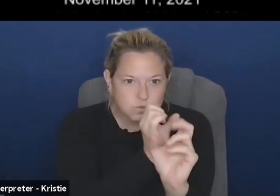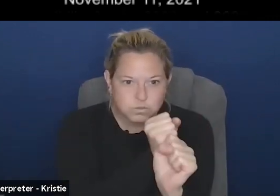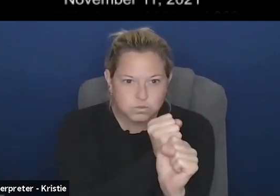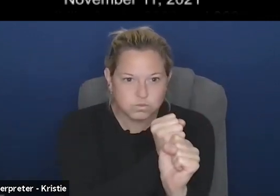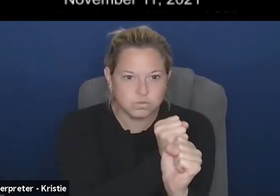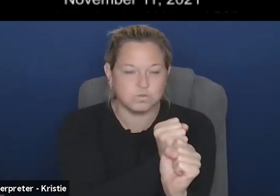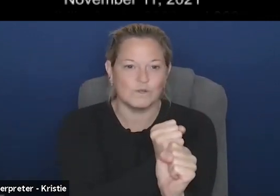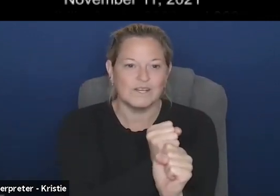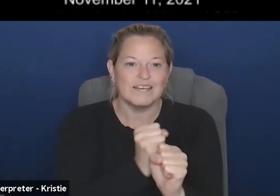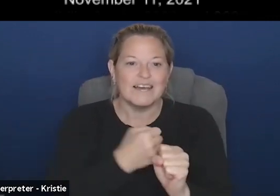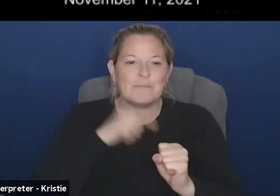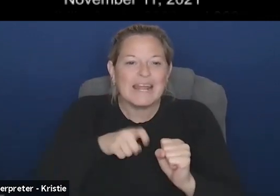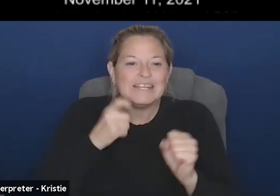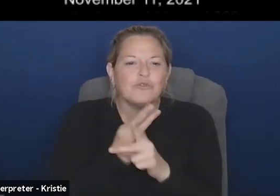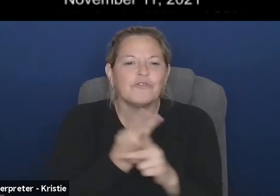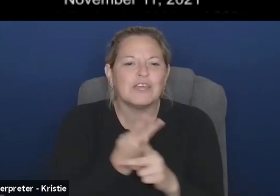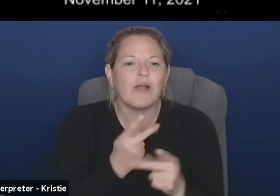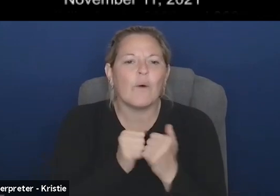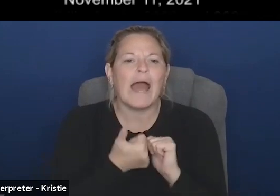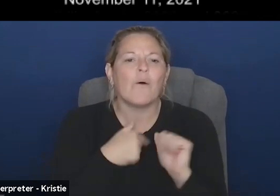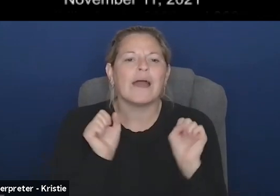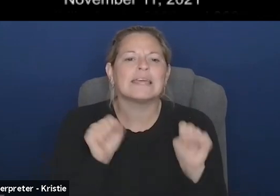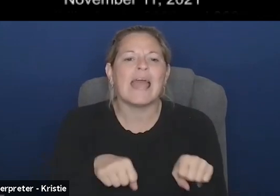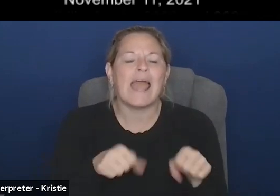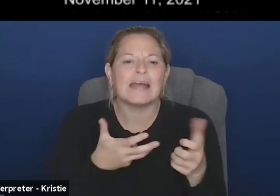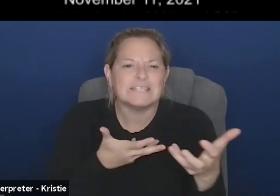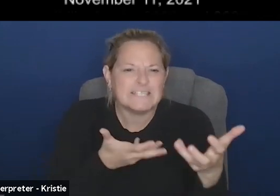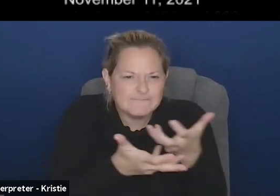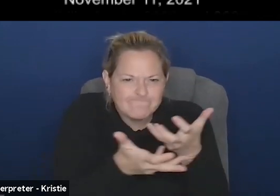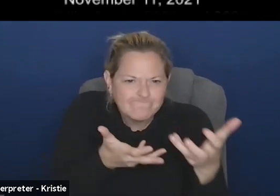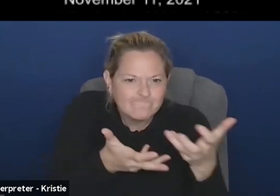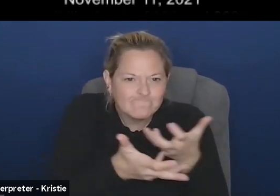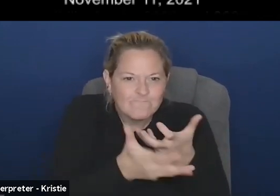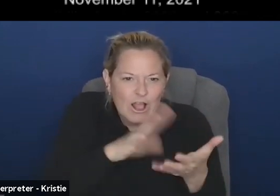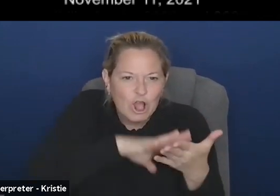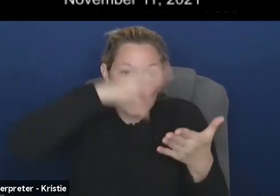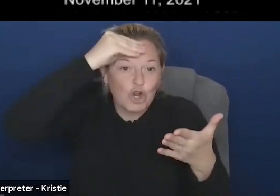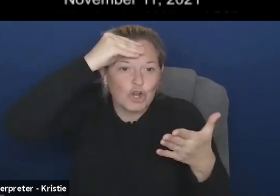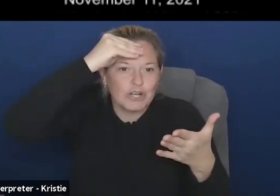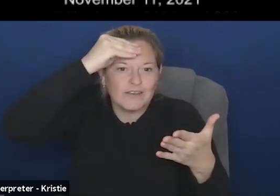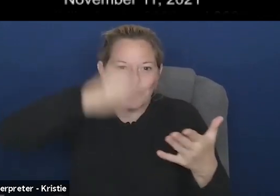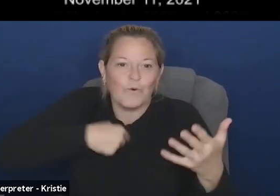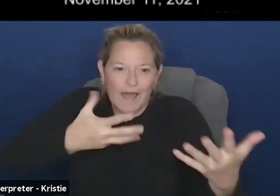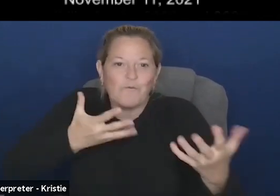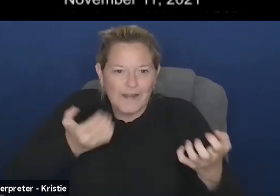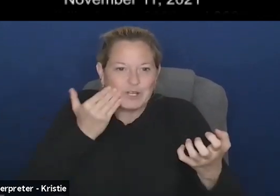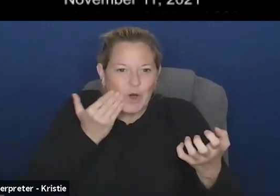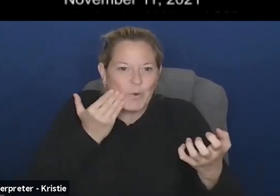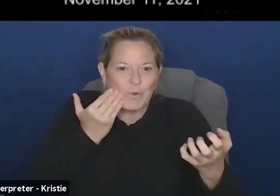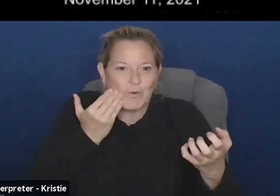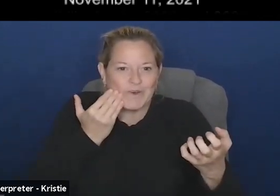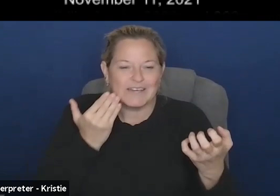stuff needed to be figured out about how I would learn these things. My,